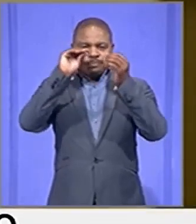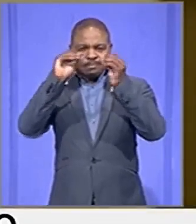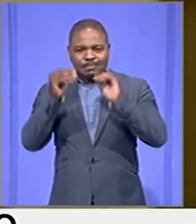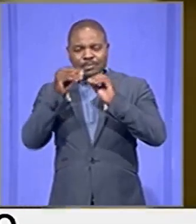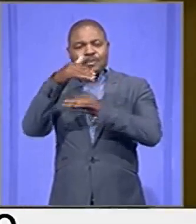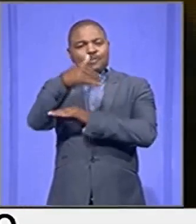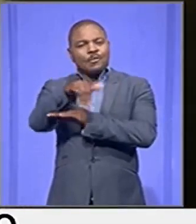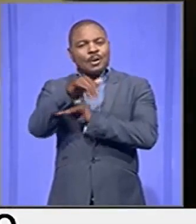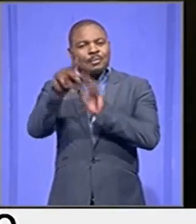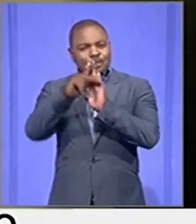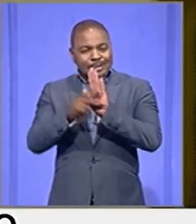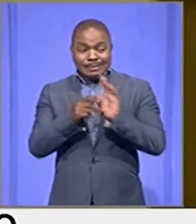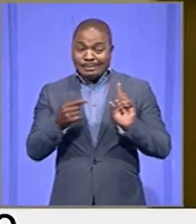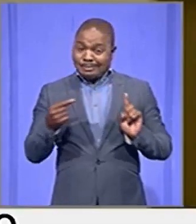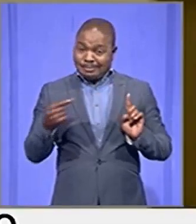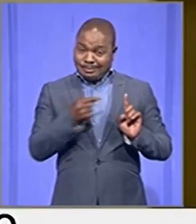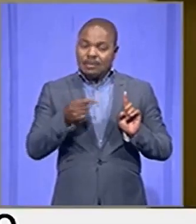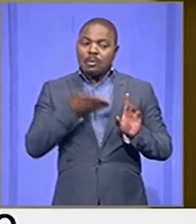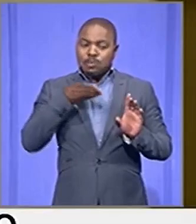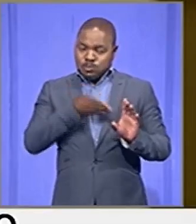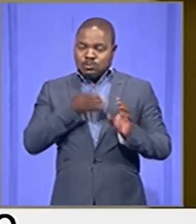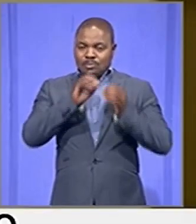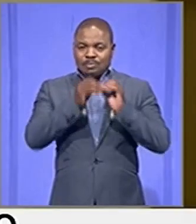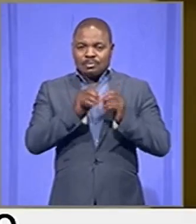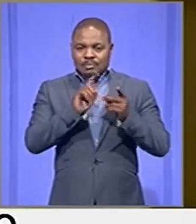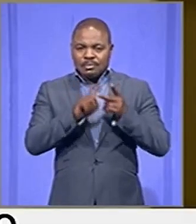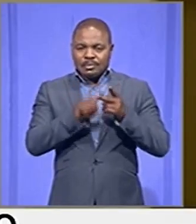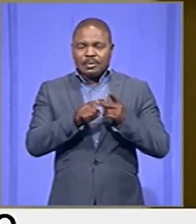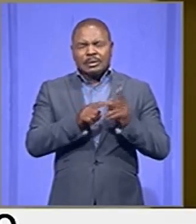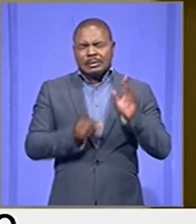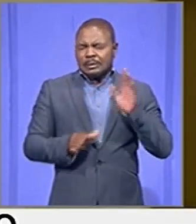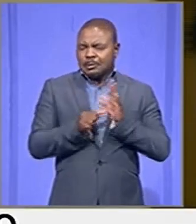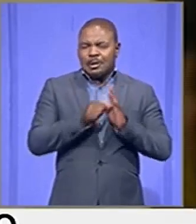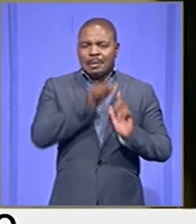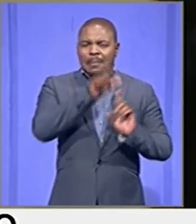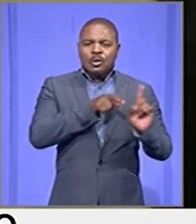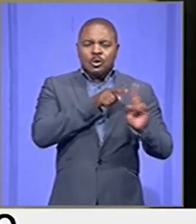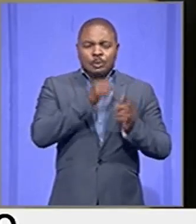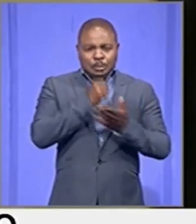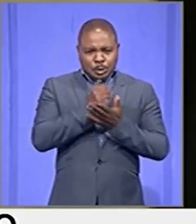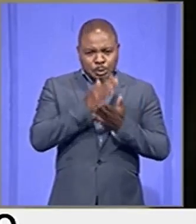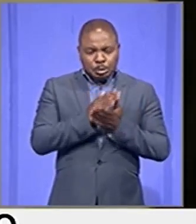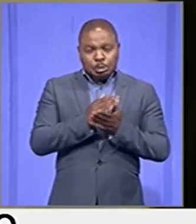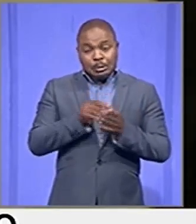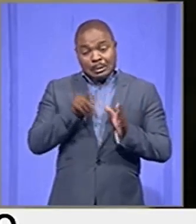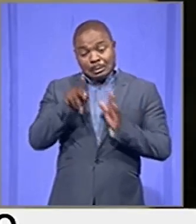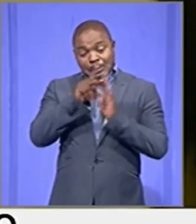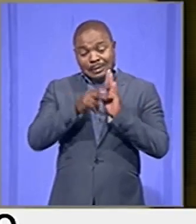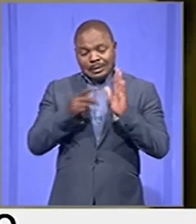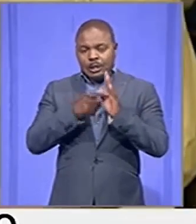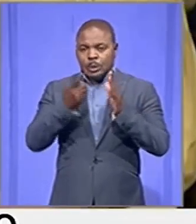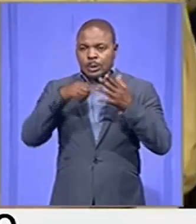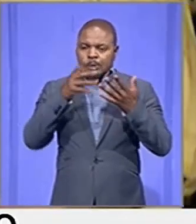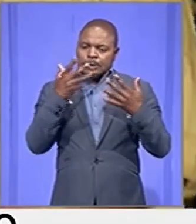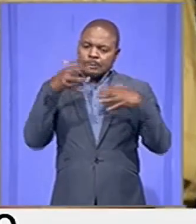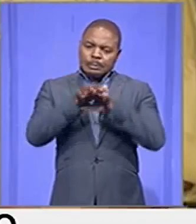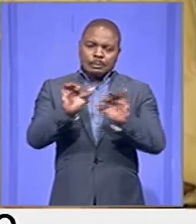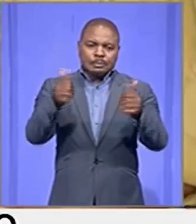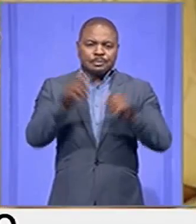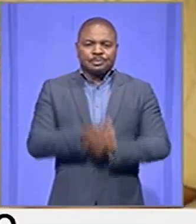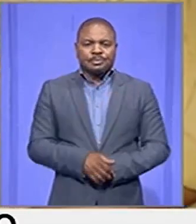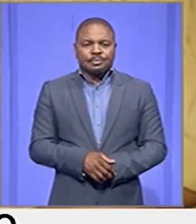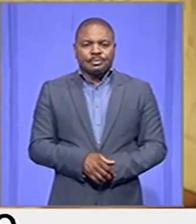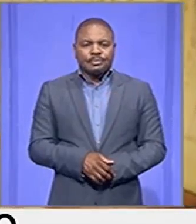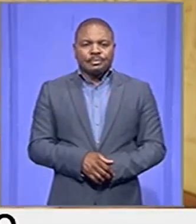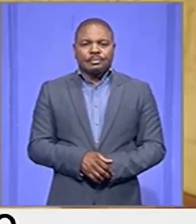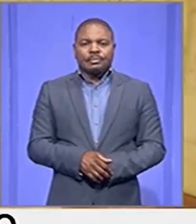foreign policy and one of the key people in ensuring that it is meticulously implemented. Letona la